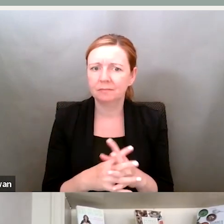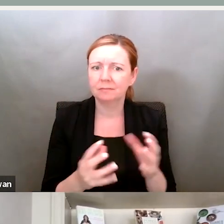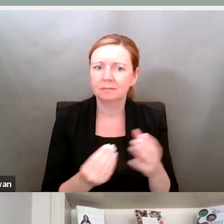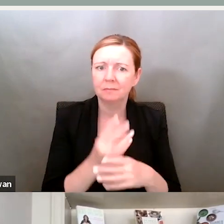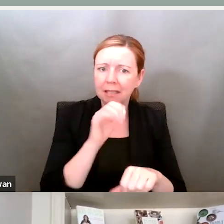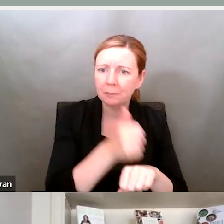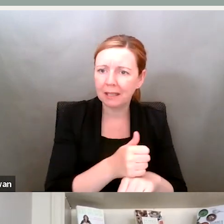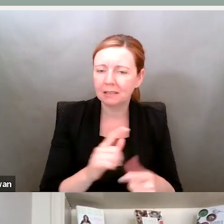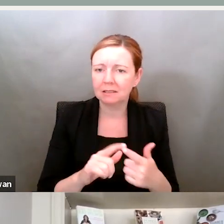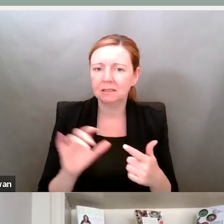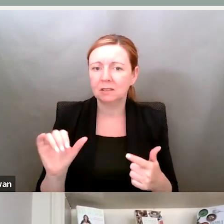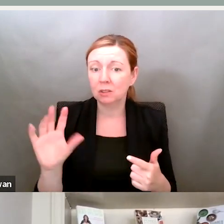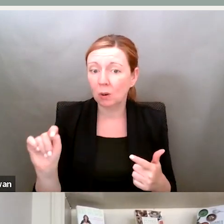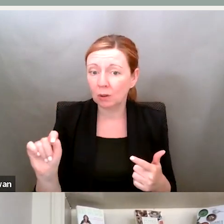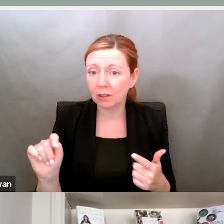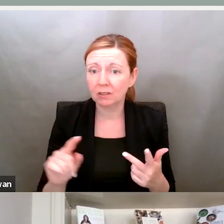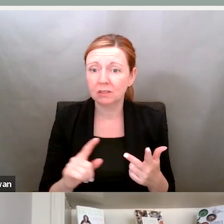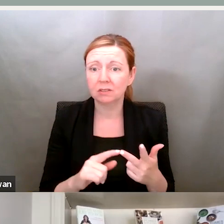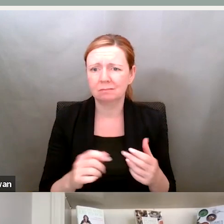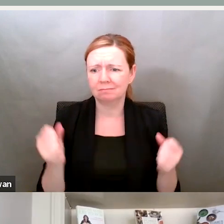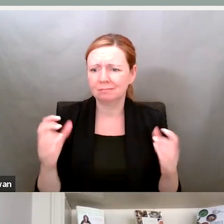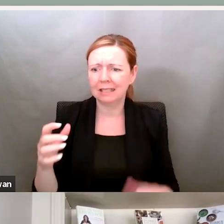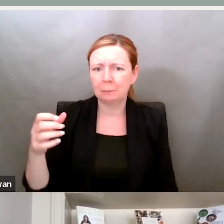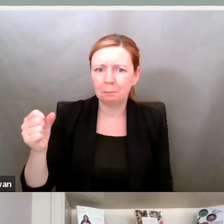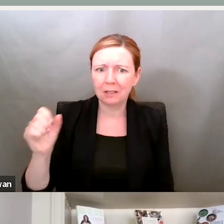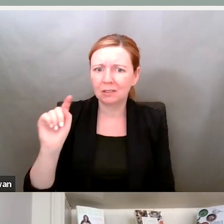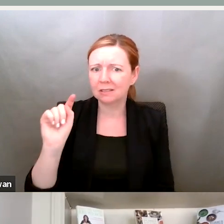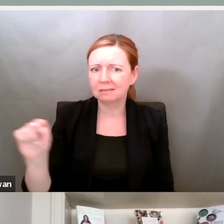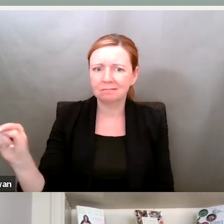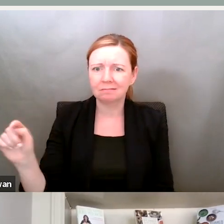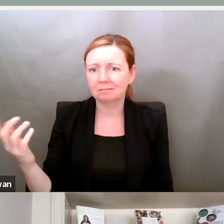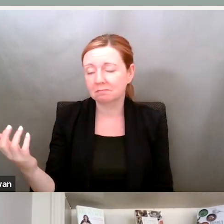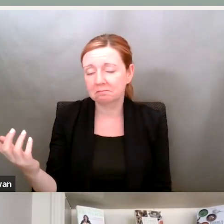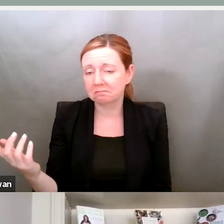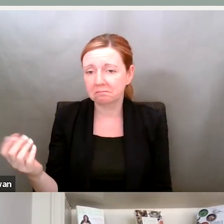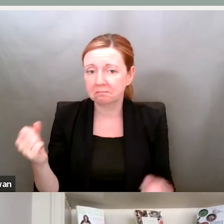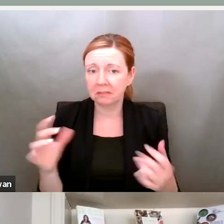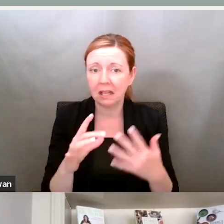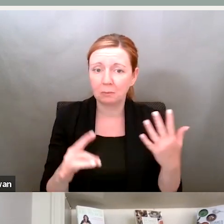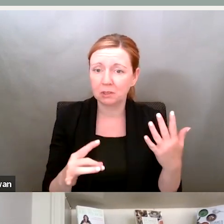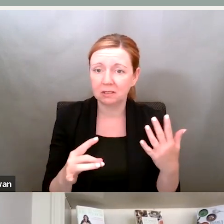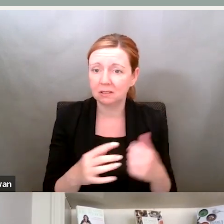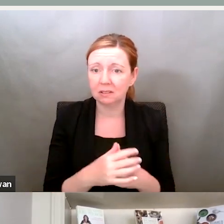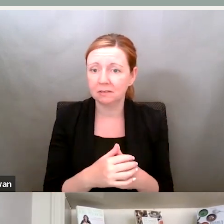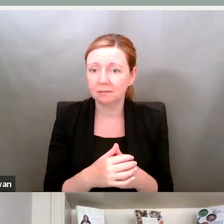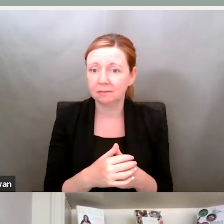plant-based yogurts if one wants, and there's so many milks out there, and there's so many options out there.